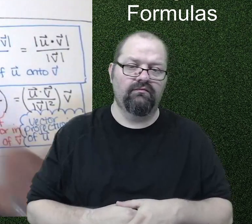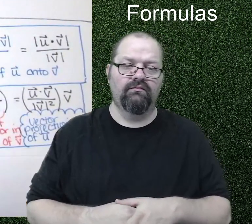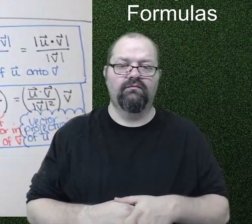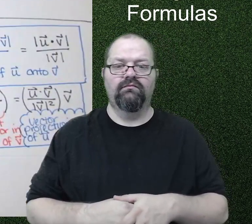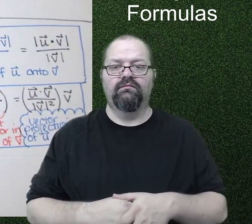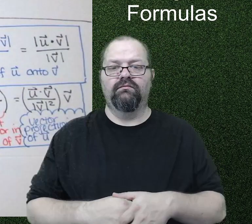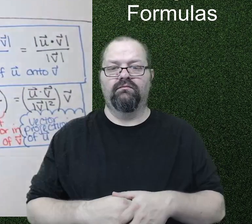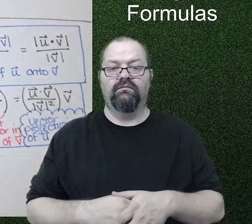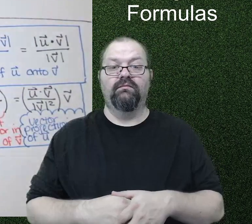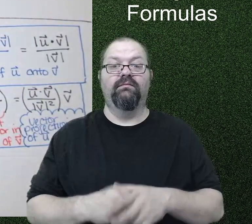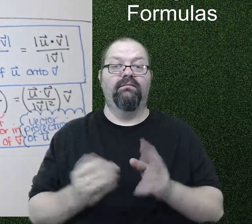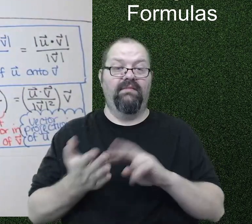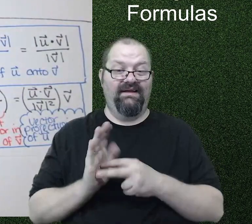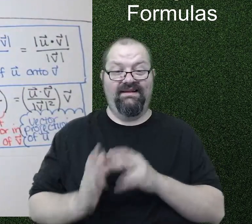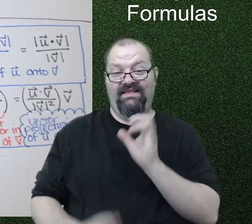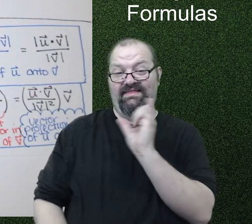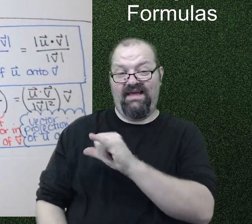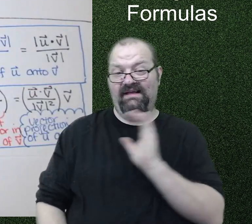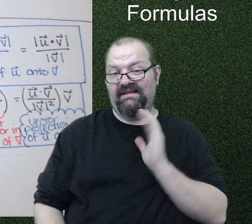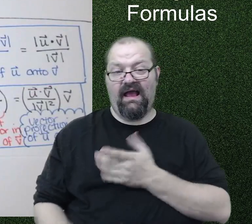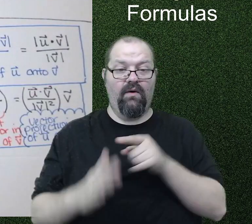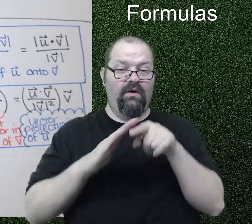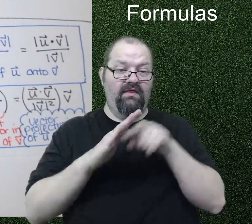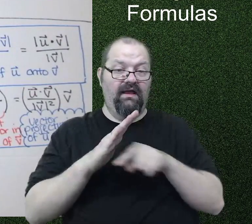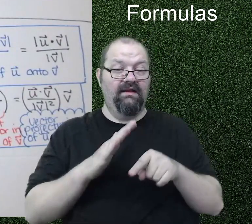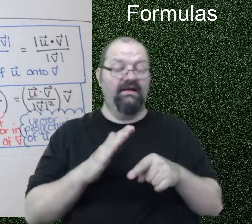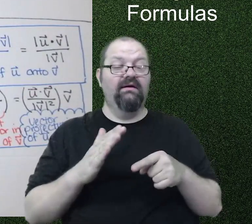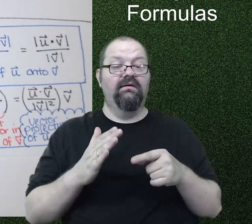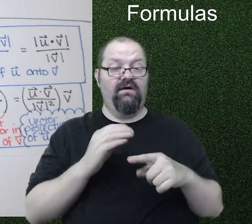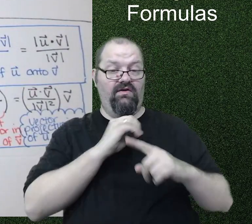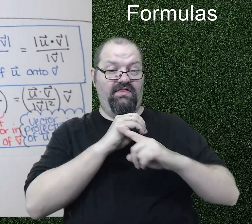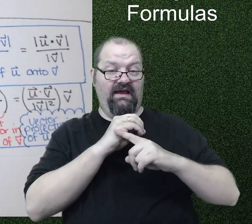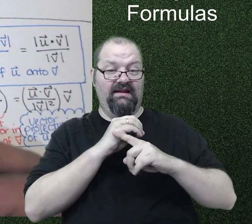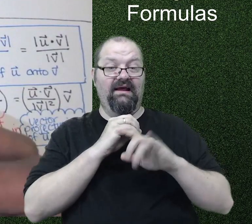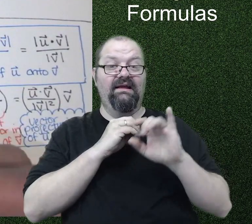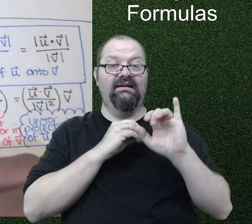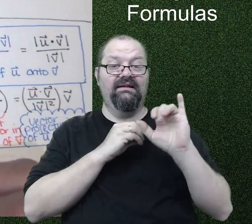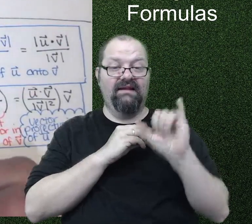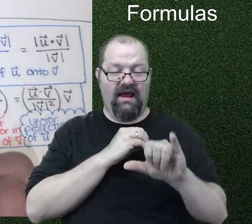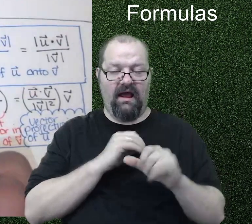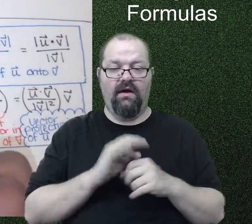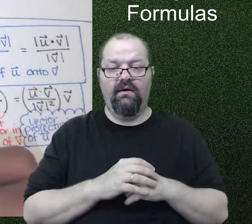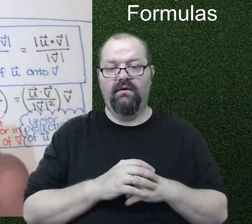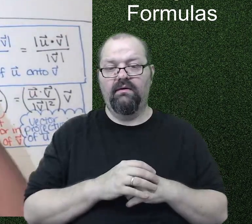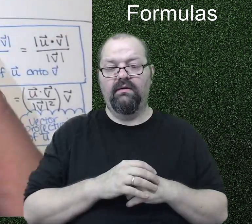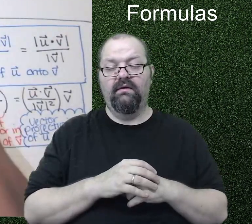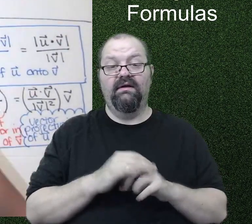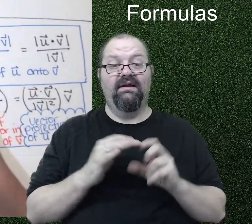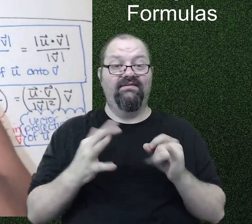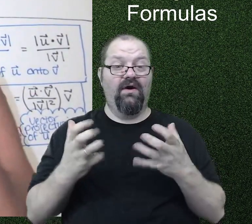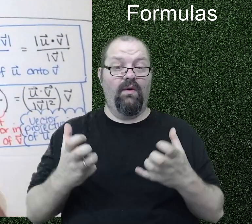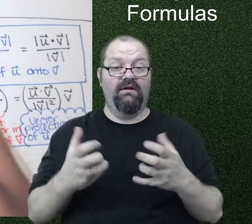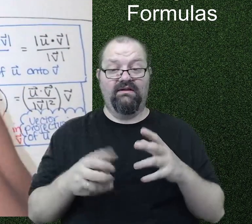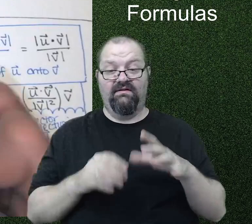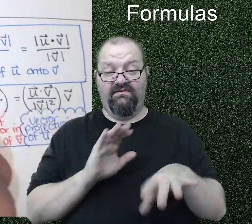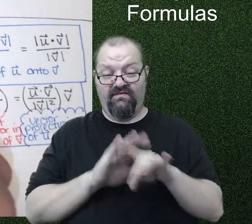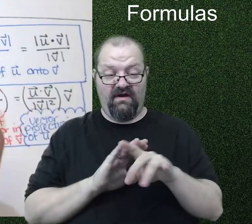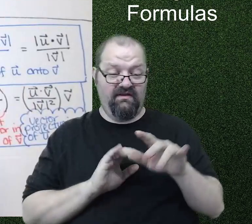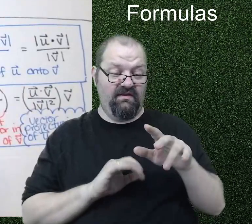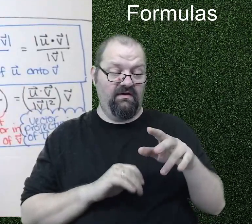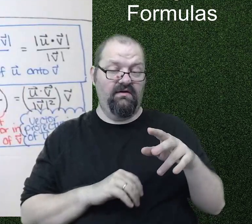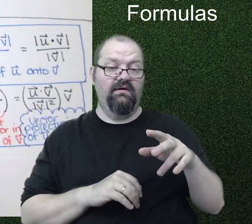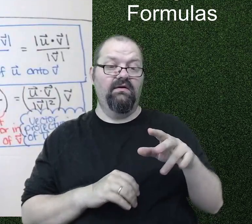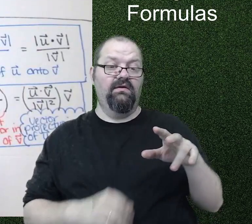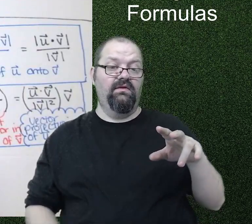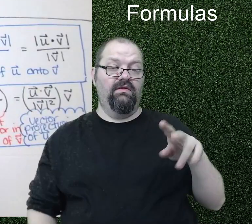So that's my theta. Now when I want to find the projection of u onto v, it actually looks like it doesn't overlap with v at